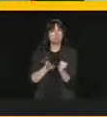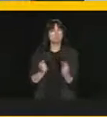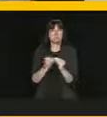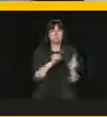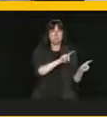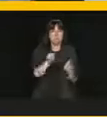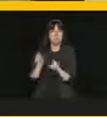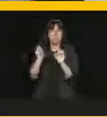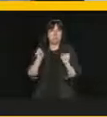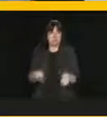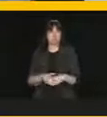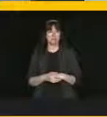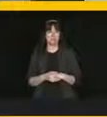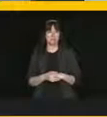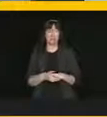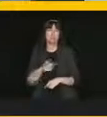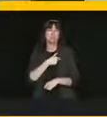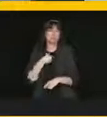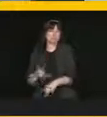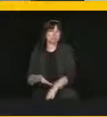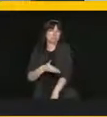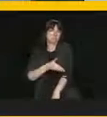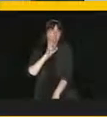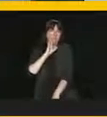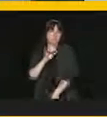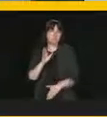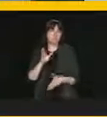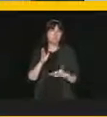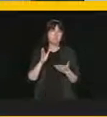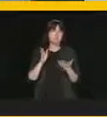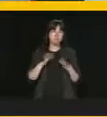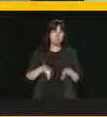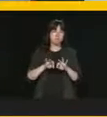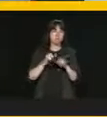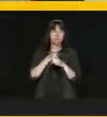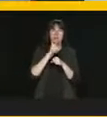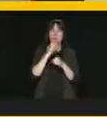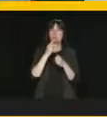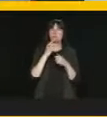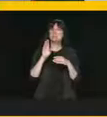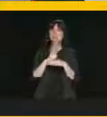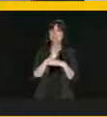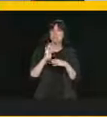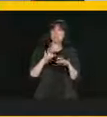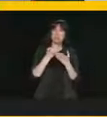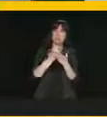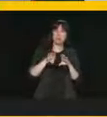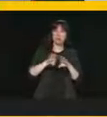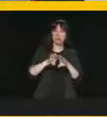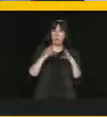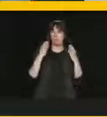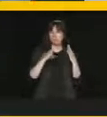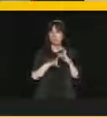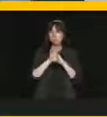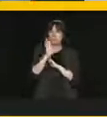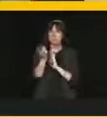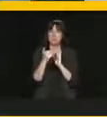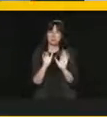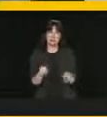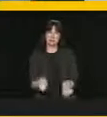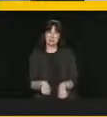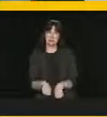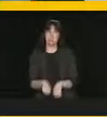to improve that on that if we're going to get to a place where we can open up carefully. Okay. Le